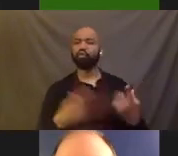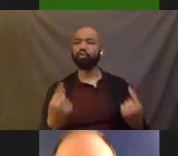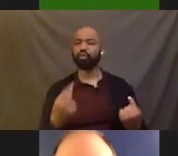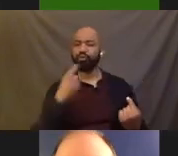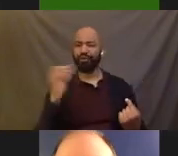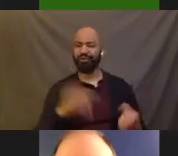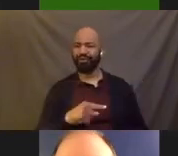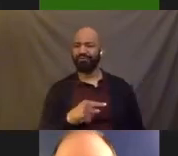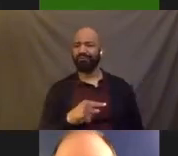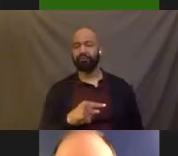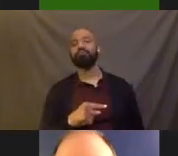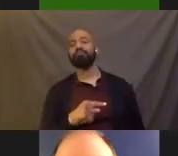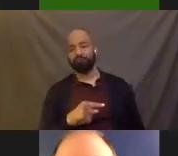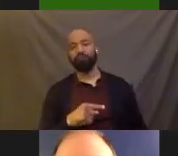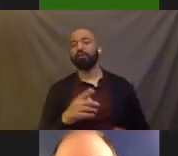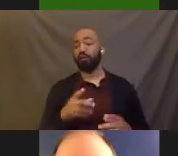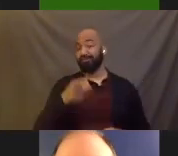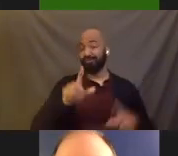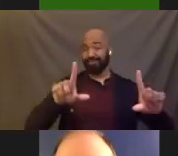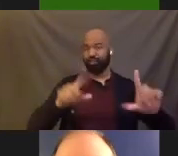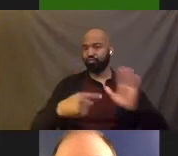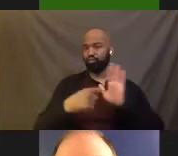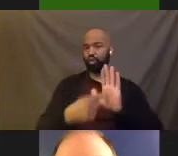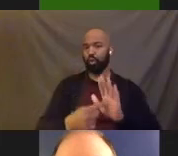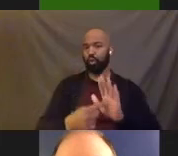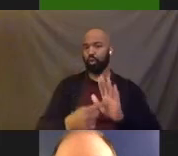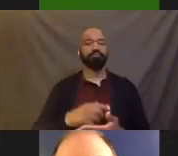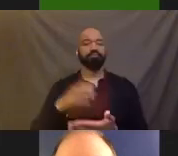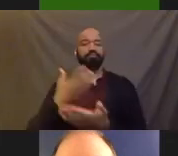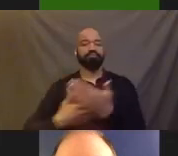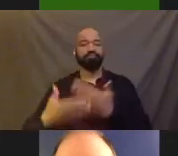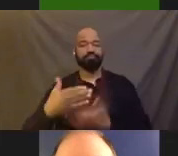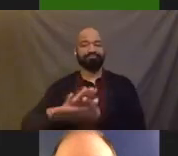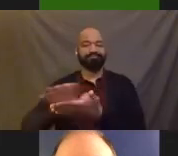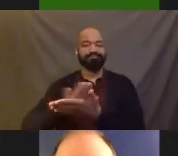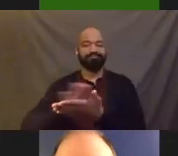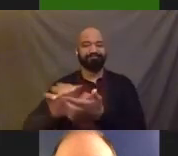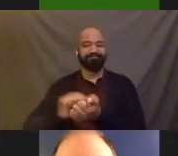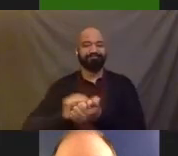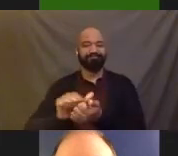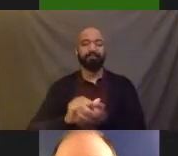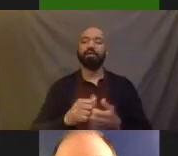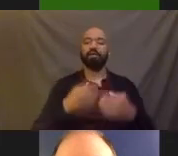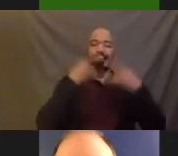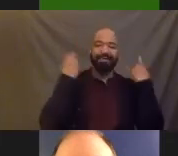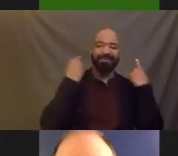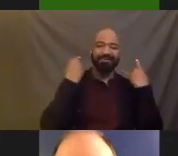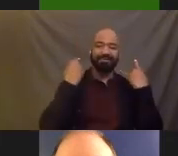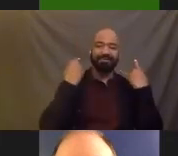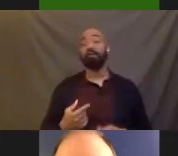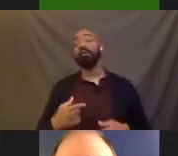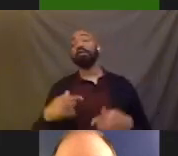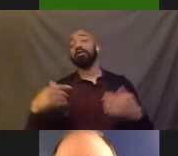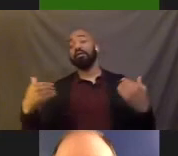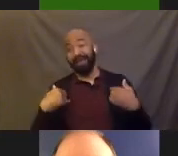hand washing, it's about masks. There's a lot of data out there that recommends hand washing over hand sanitizer. I would suggest using one or